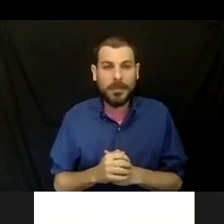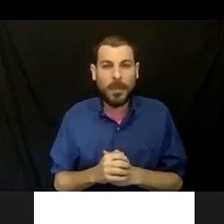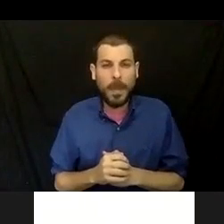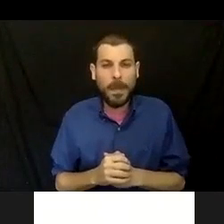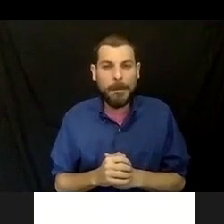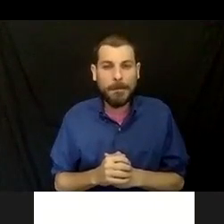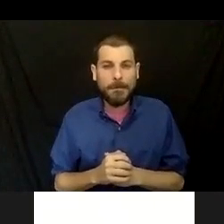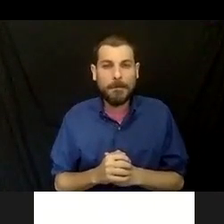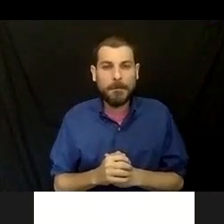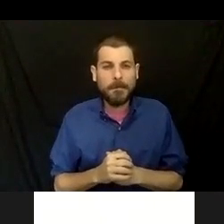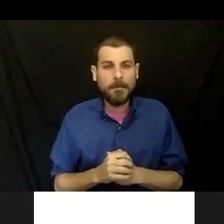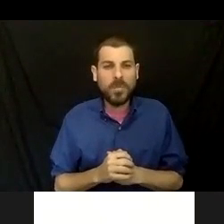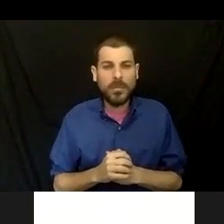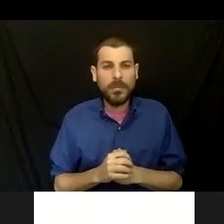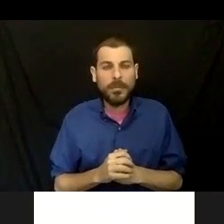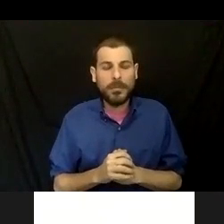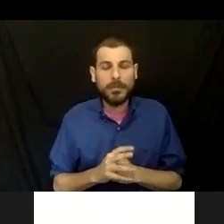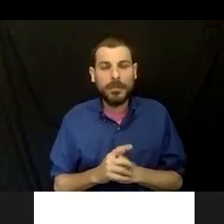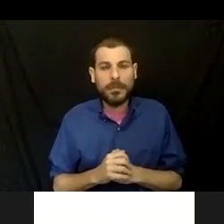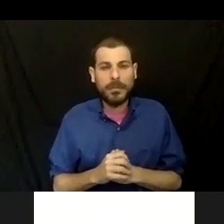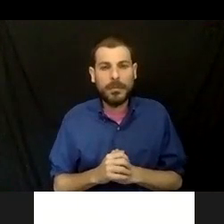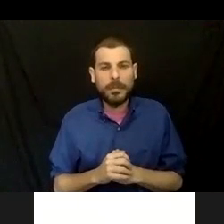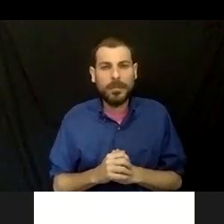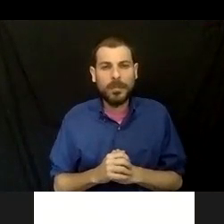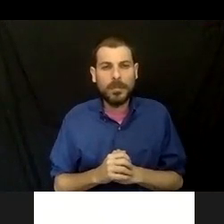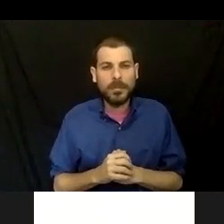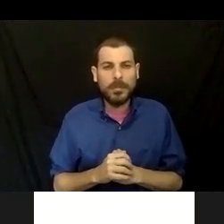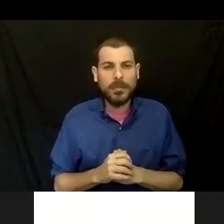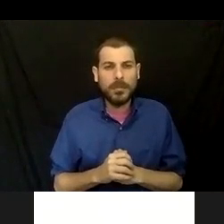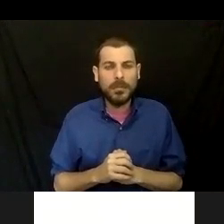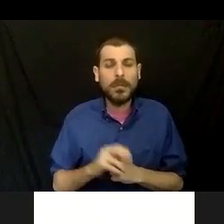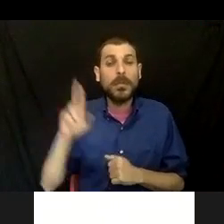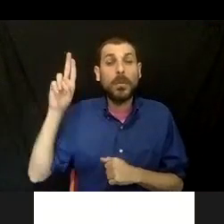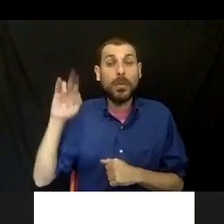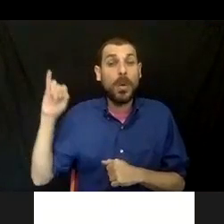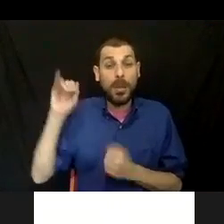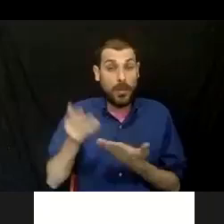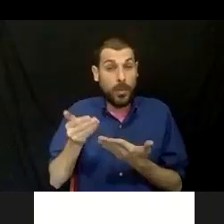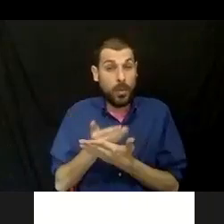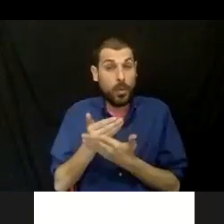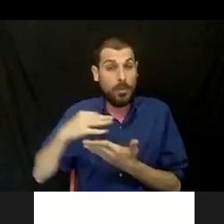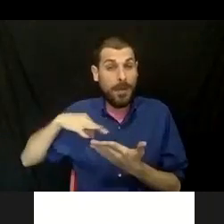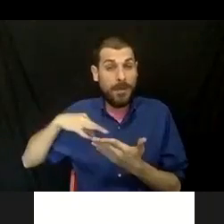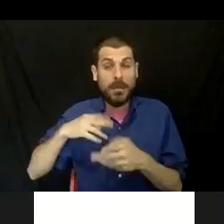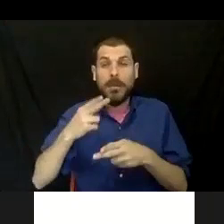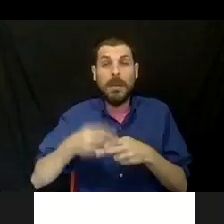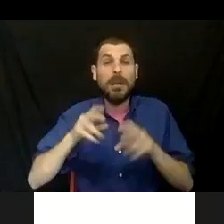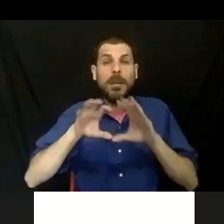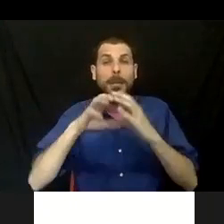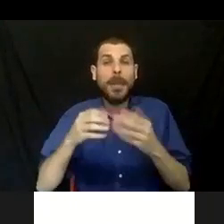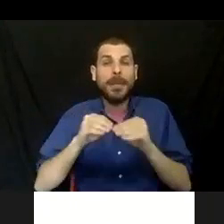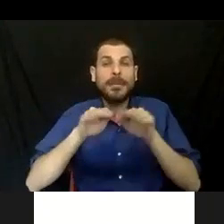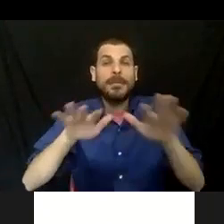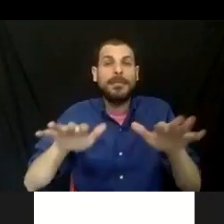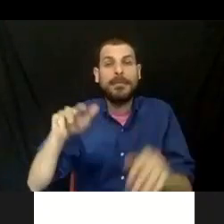unemployment insurance, is a new benefit called pandemic unemployment